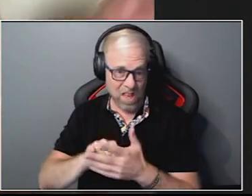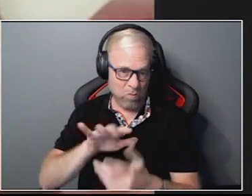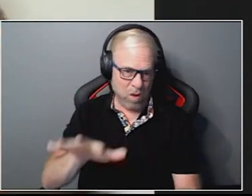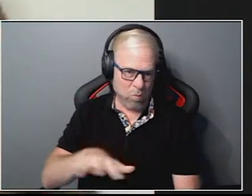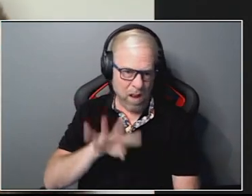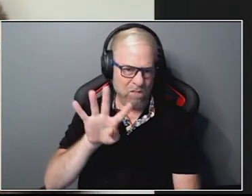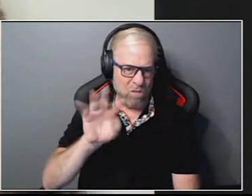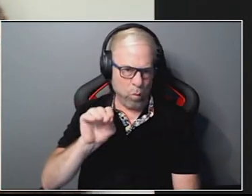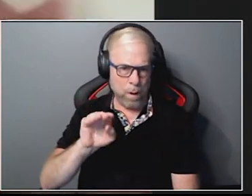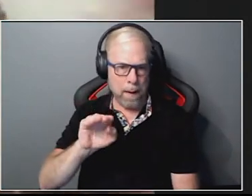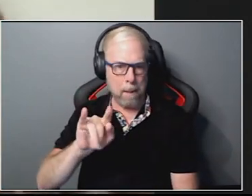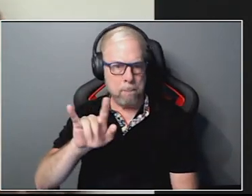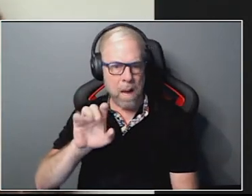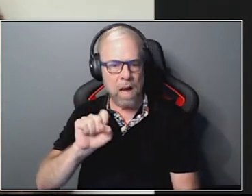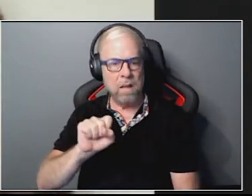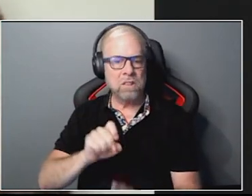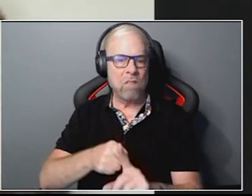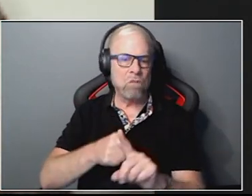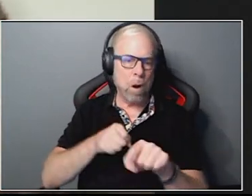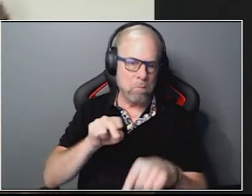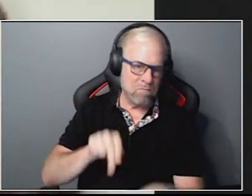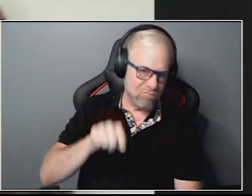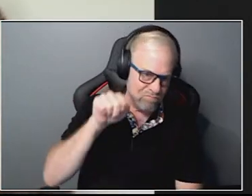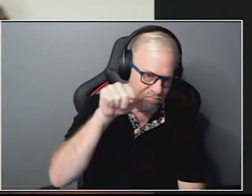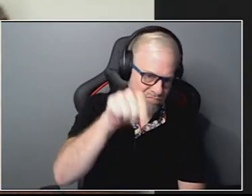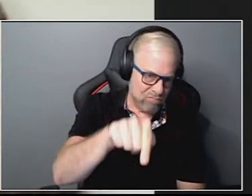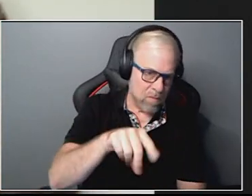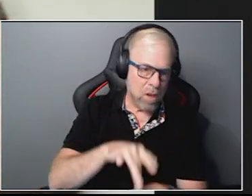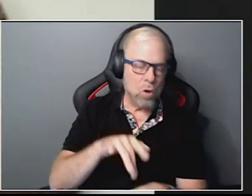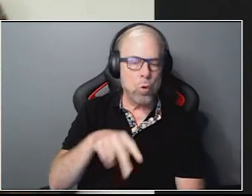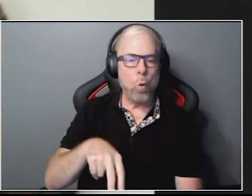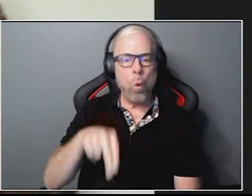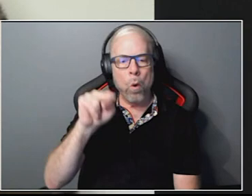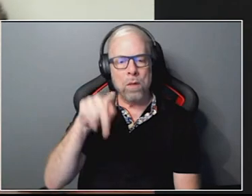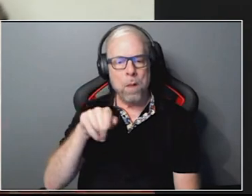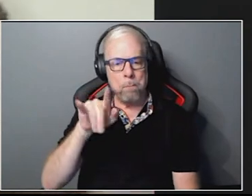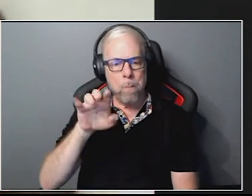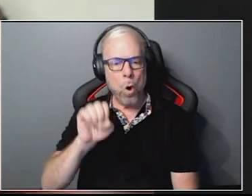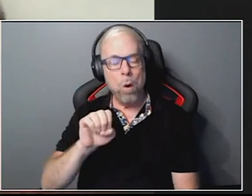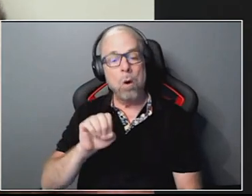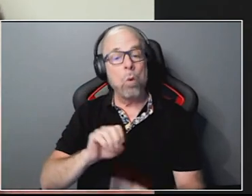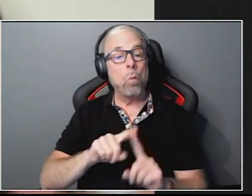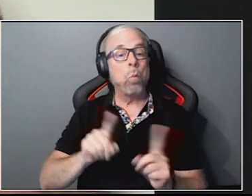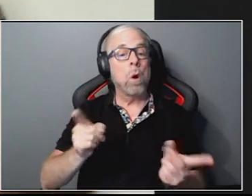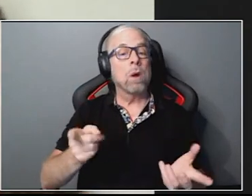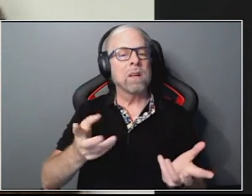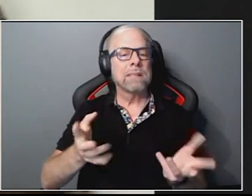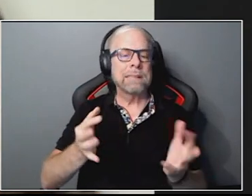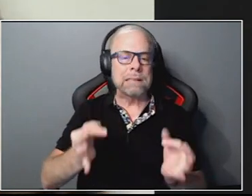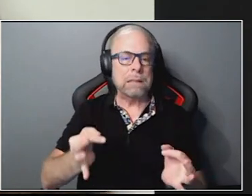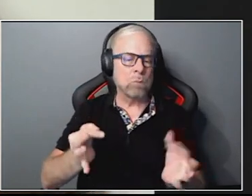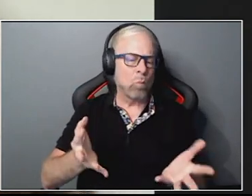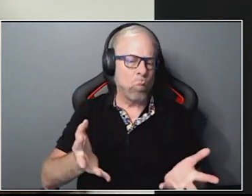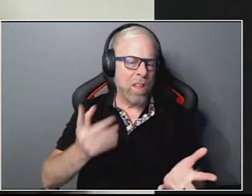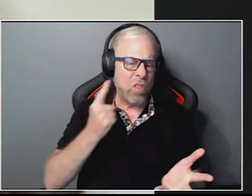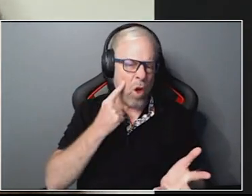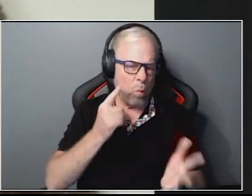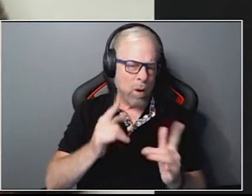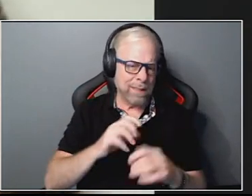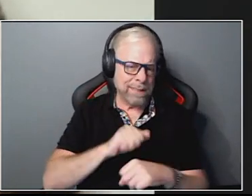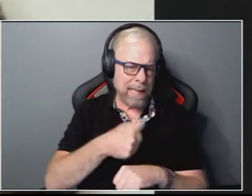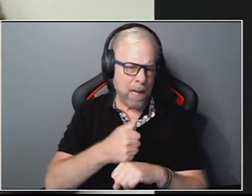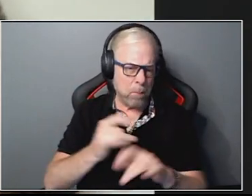to, take off. We were going to make camp, but we decided that we were going, since we're so close, we're going to keep going.